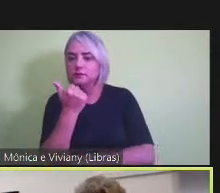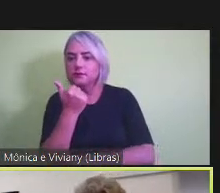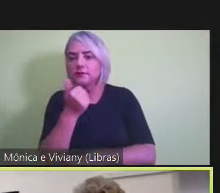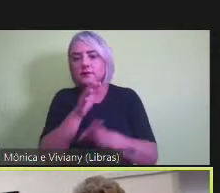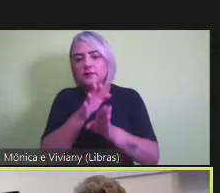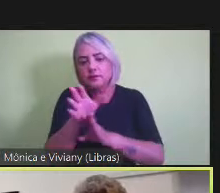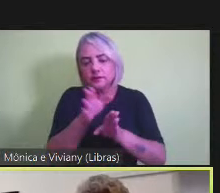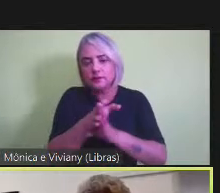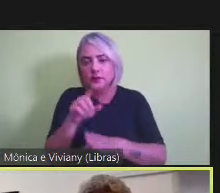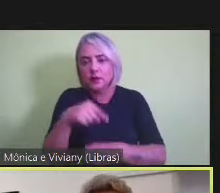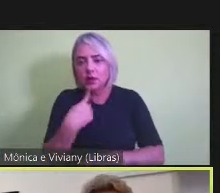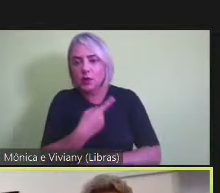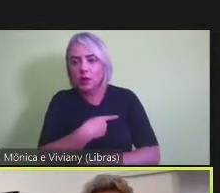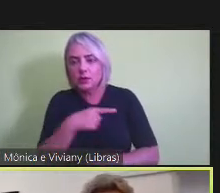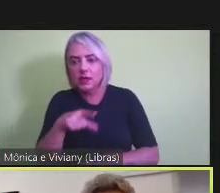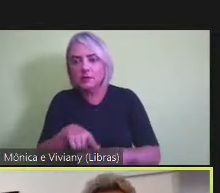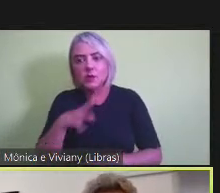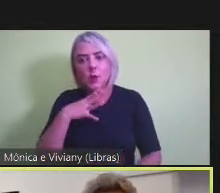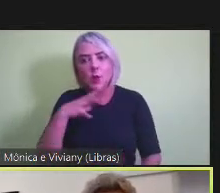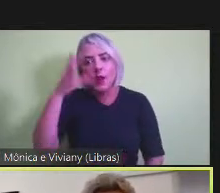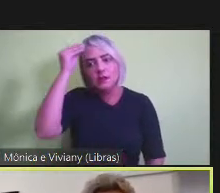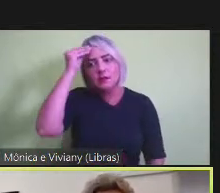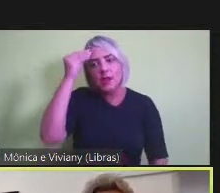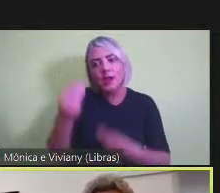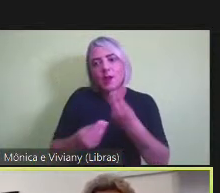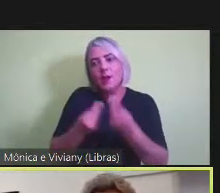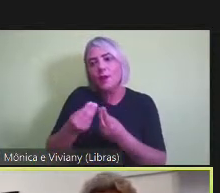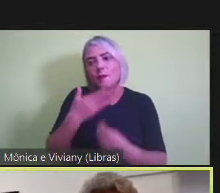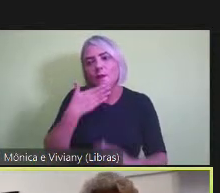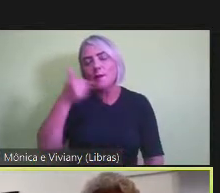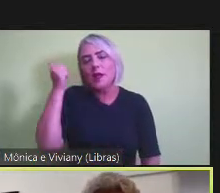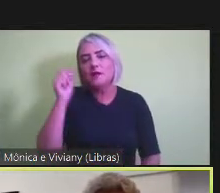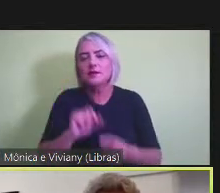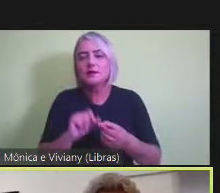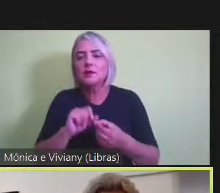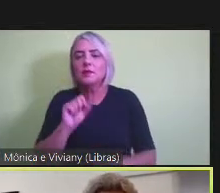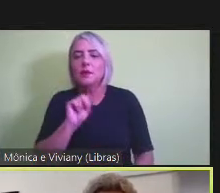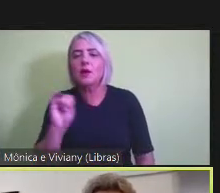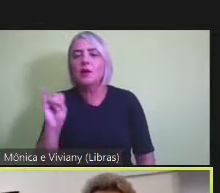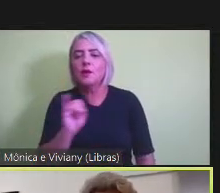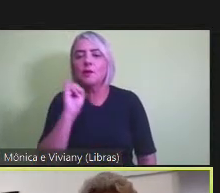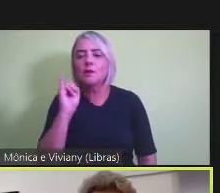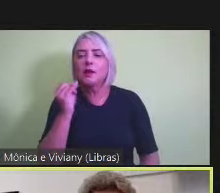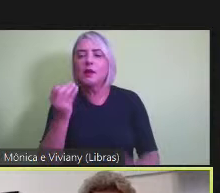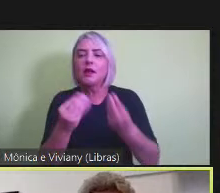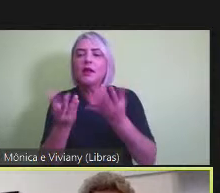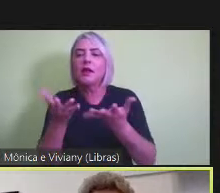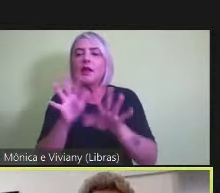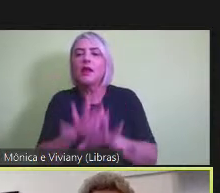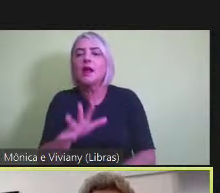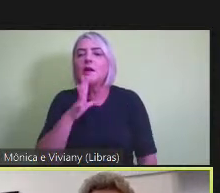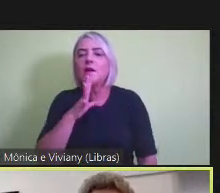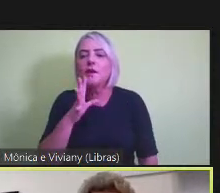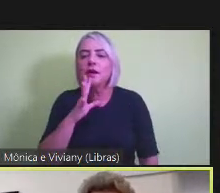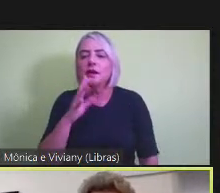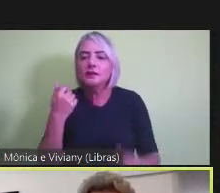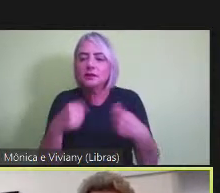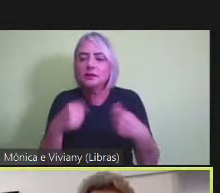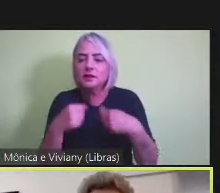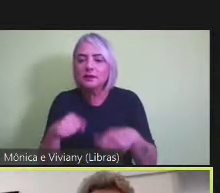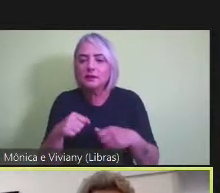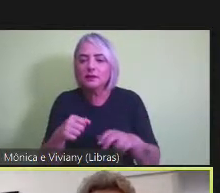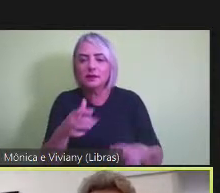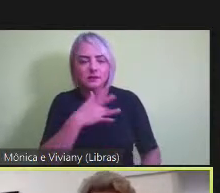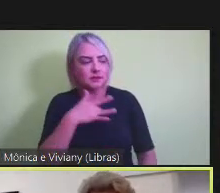food care, oriented by what we have in knowledge and what it's better to be done. An important thing for the implementation is